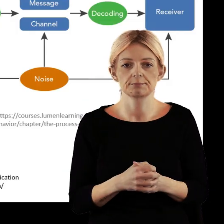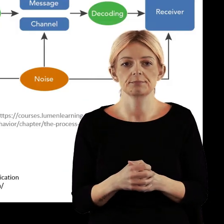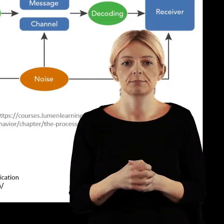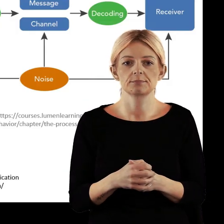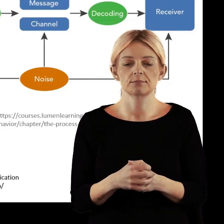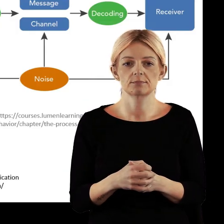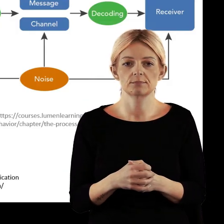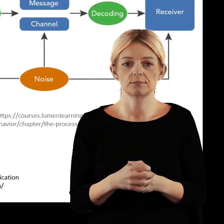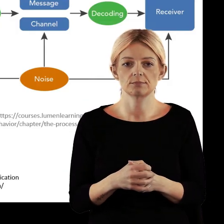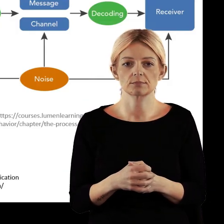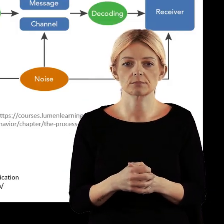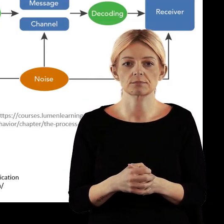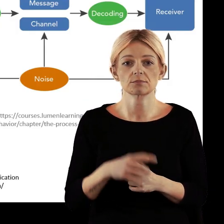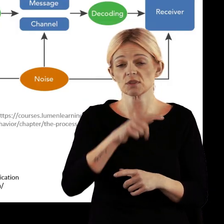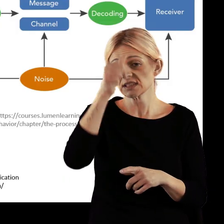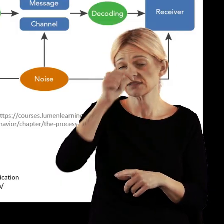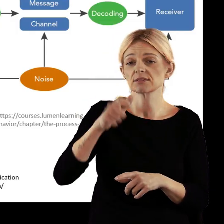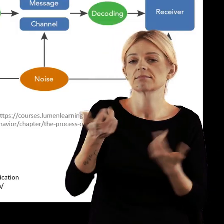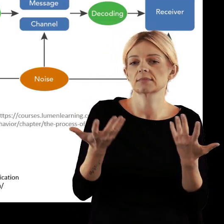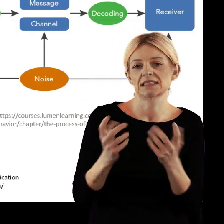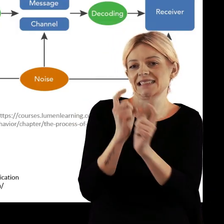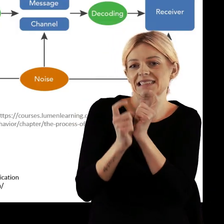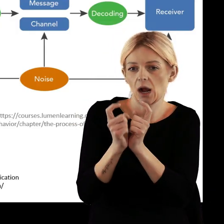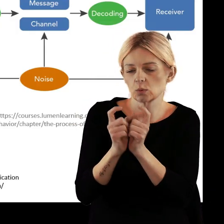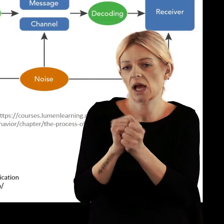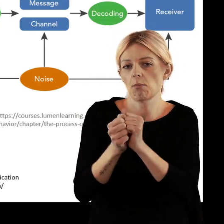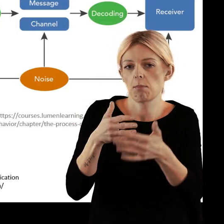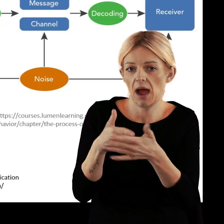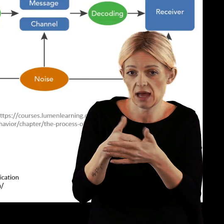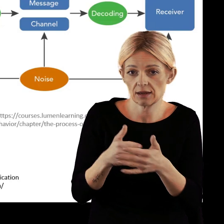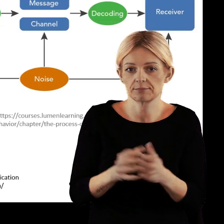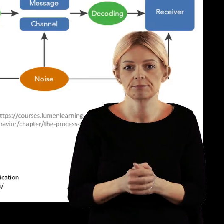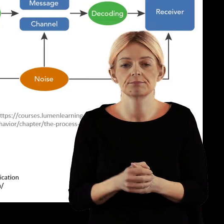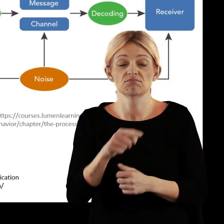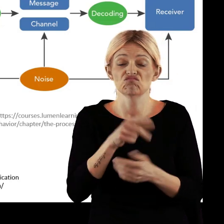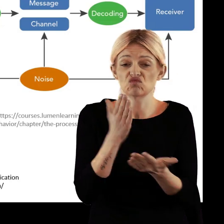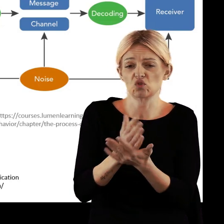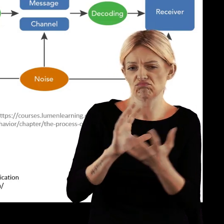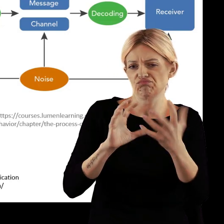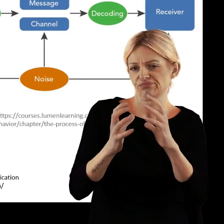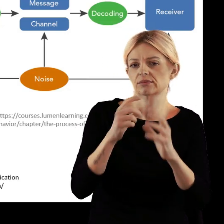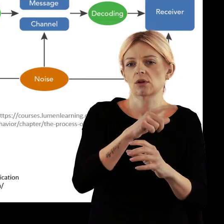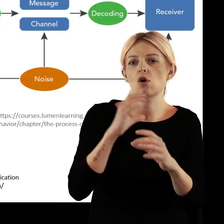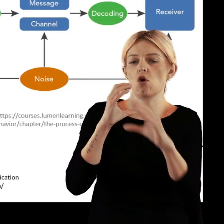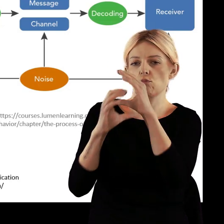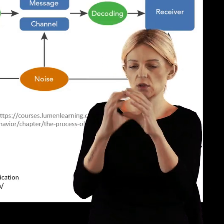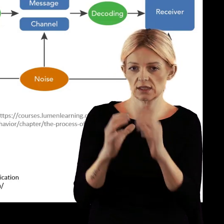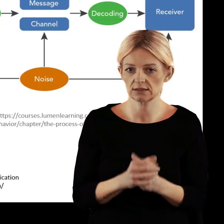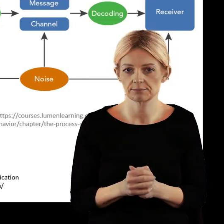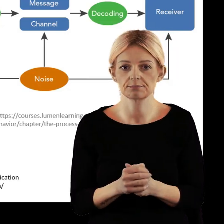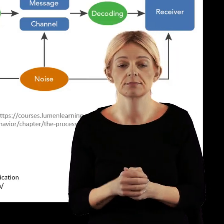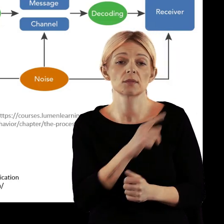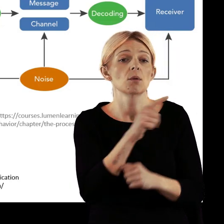These factors can disrupt the communication process, causing the receiver to misunderstand the